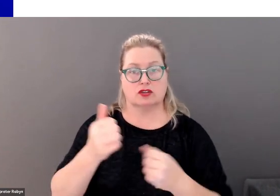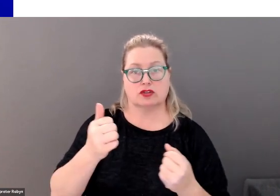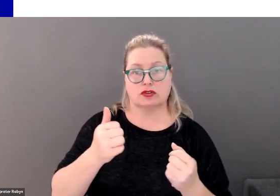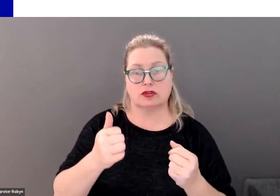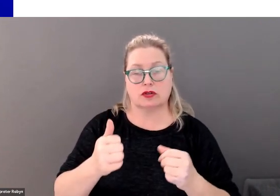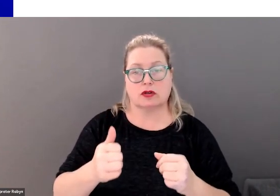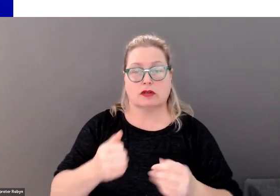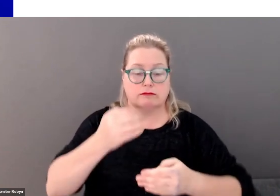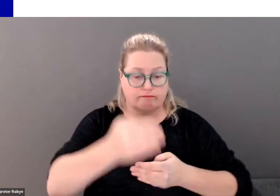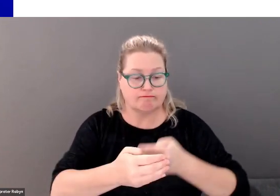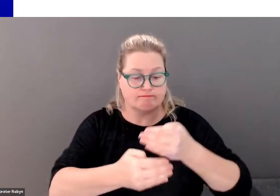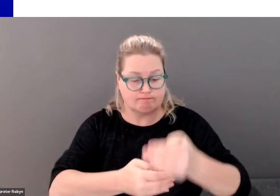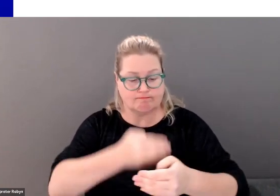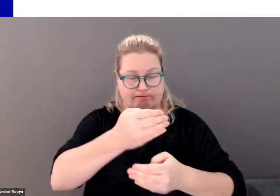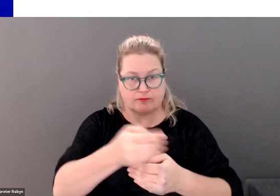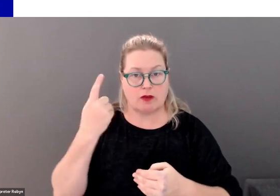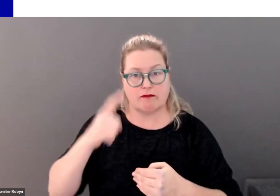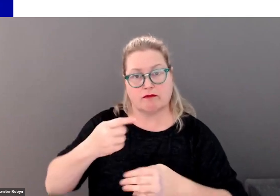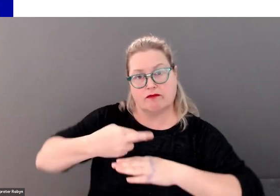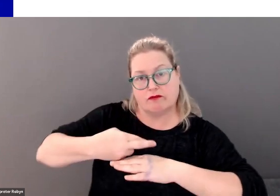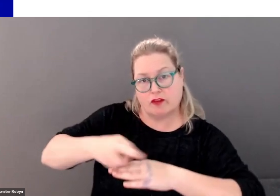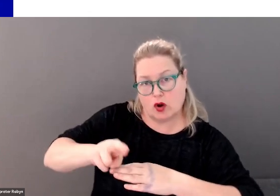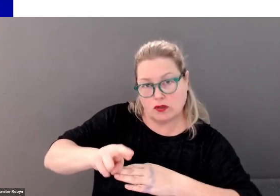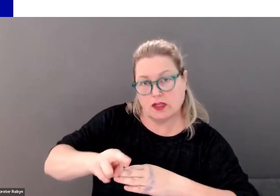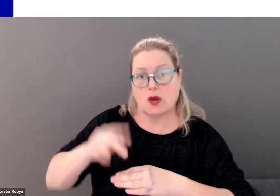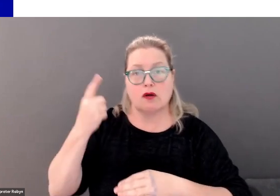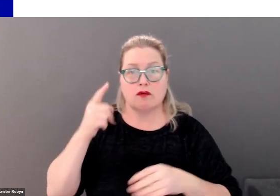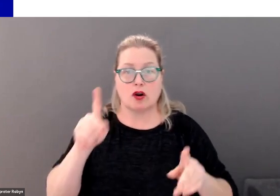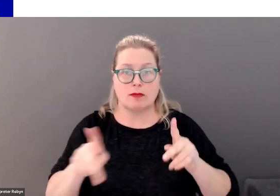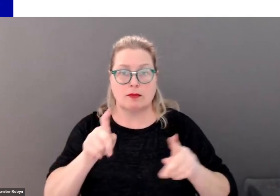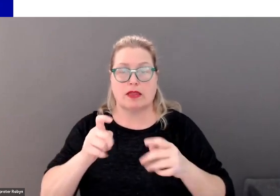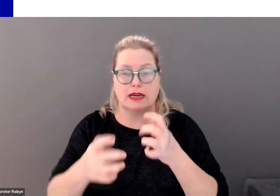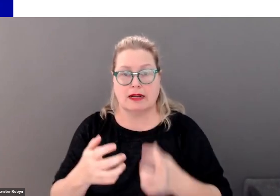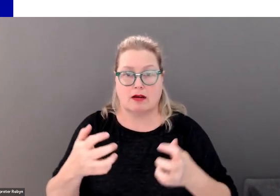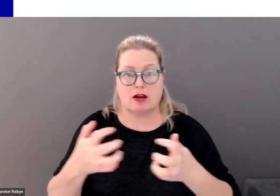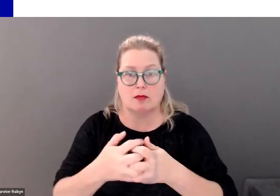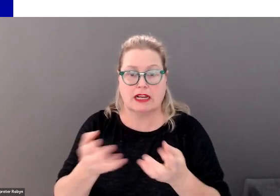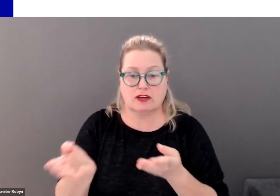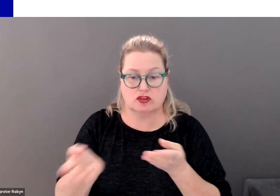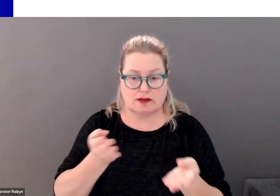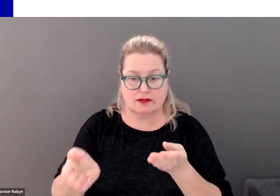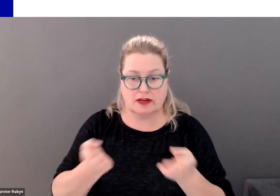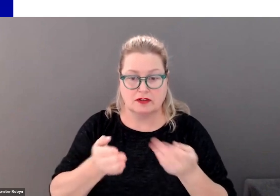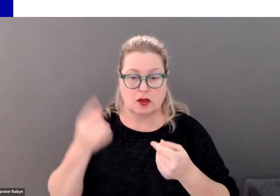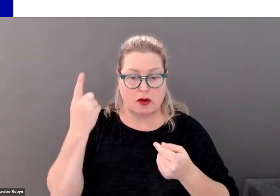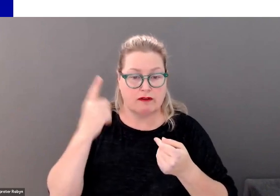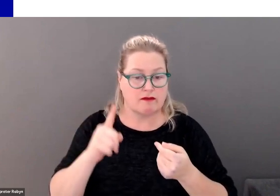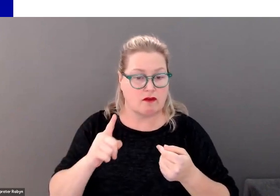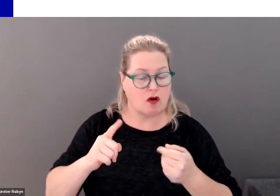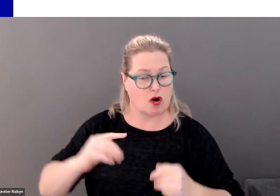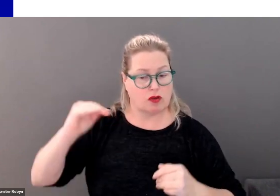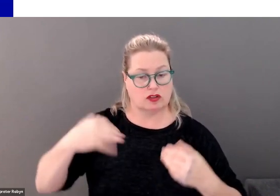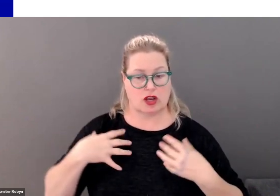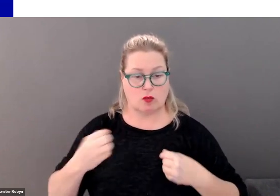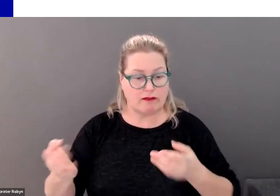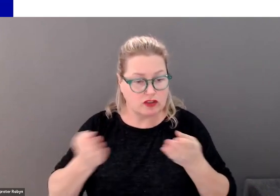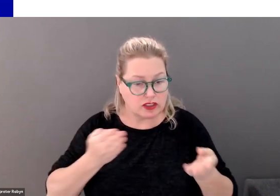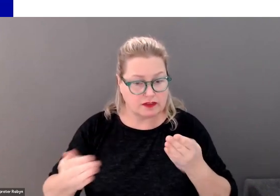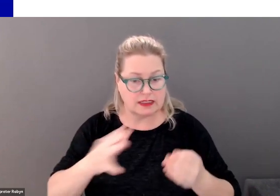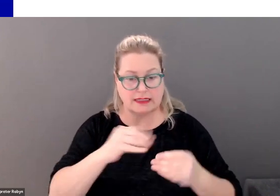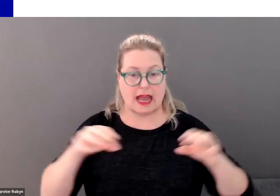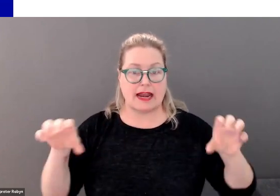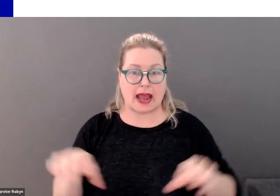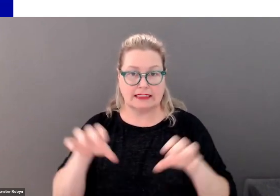for people who need adaptive services or reasonable modifications within the child welfare program or activities. And